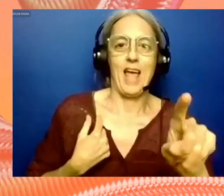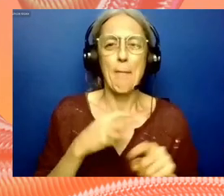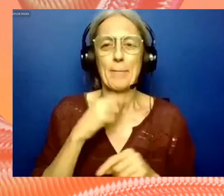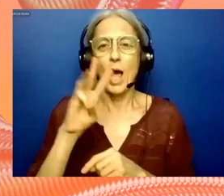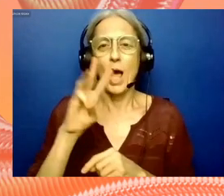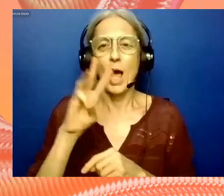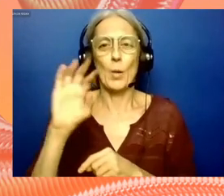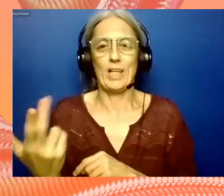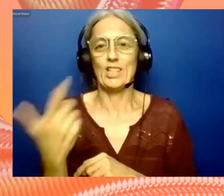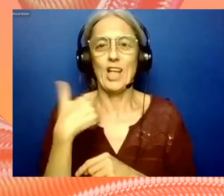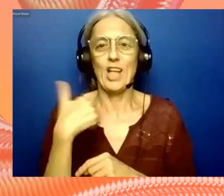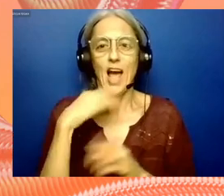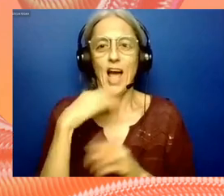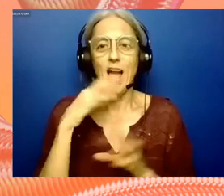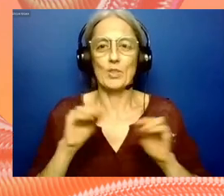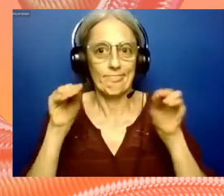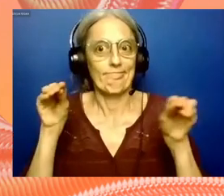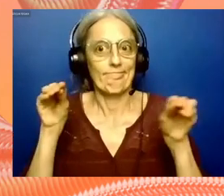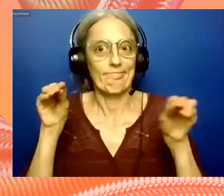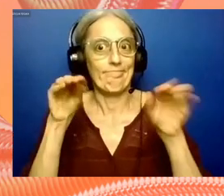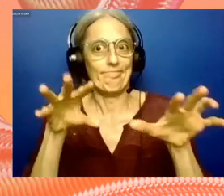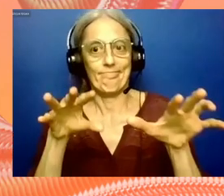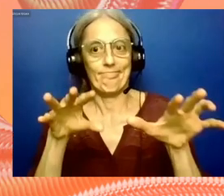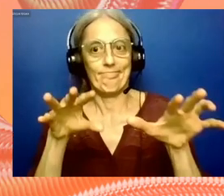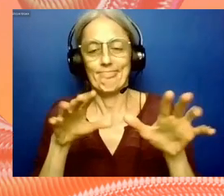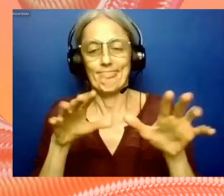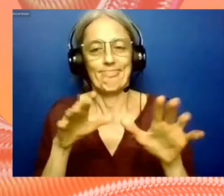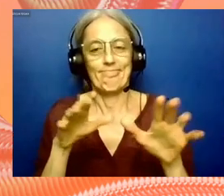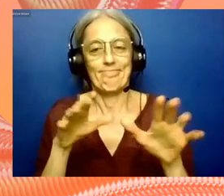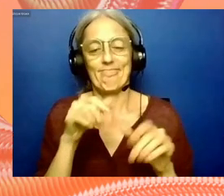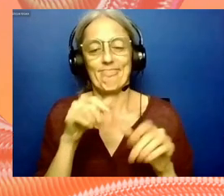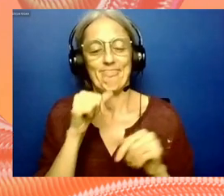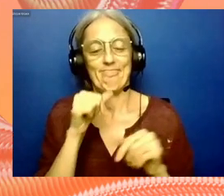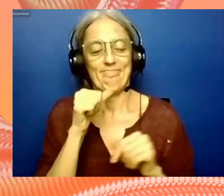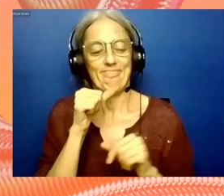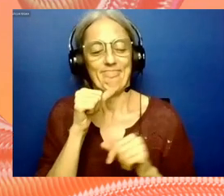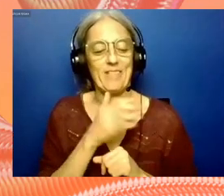an empath. It's a different type of power. And I know that now.